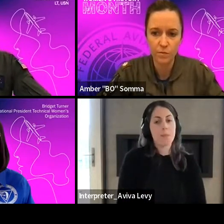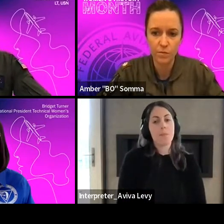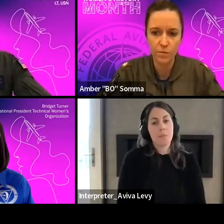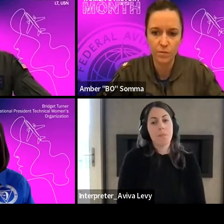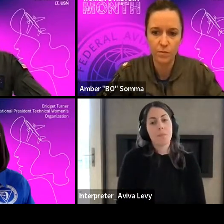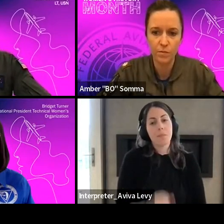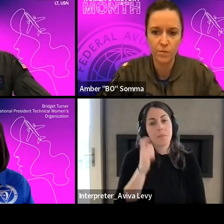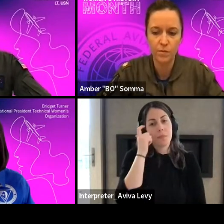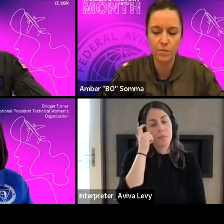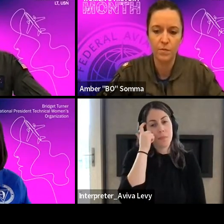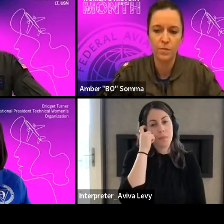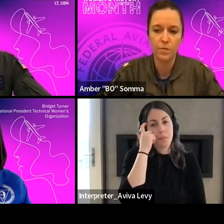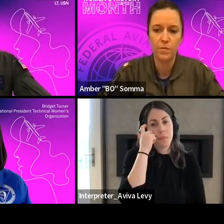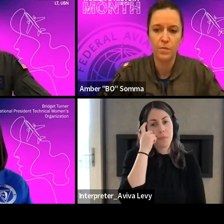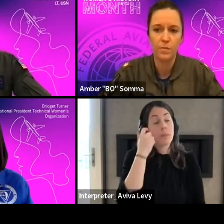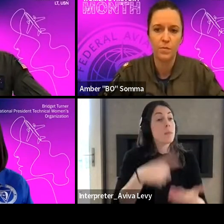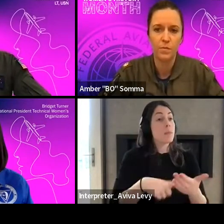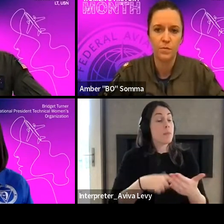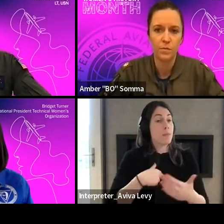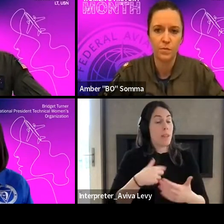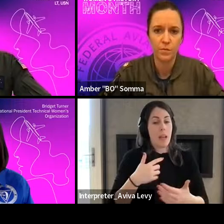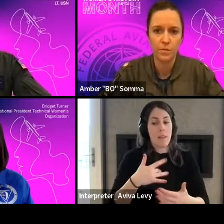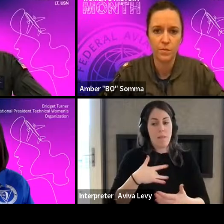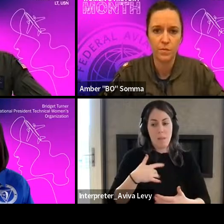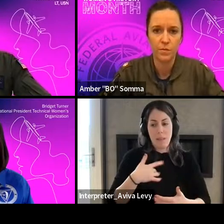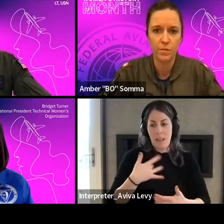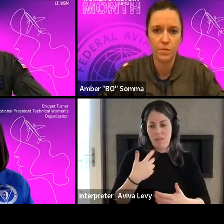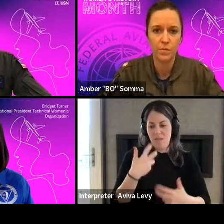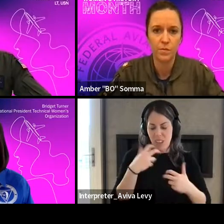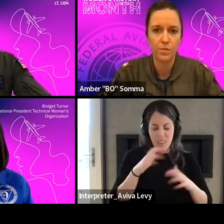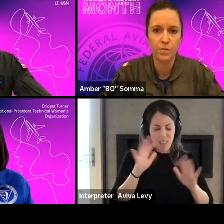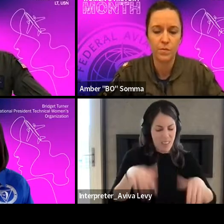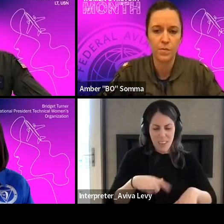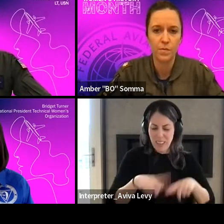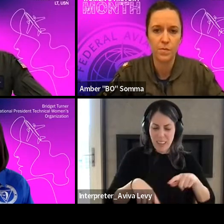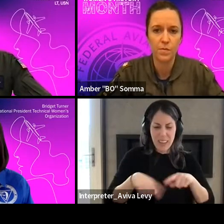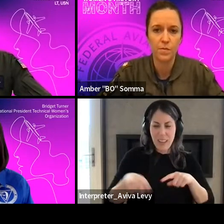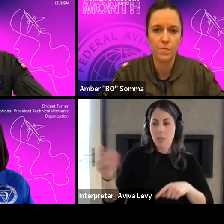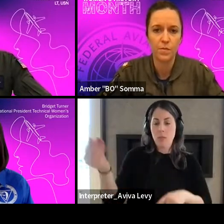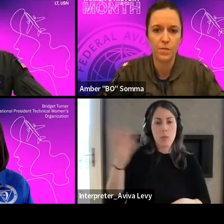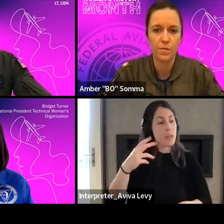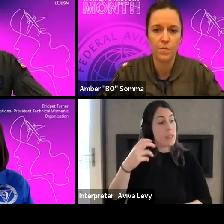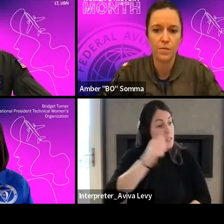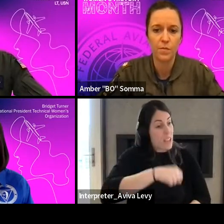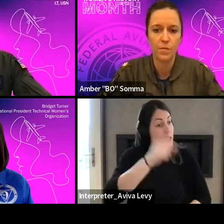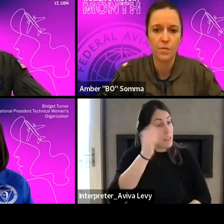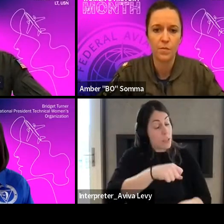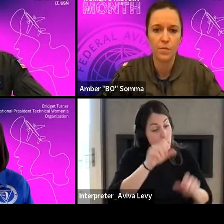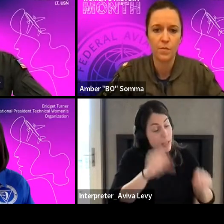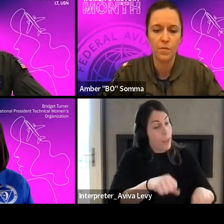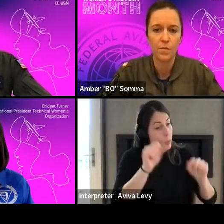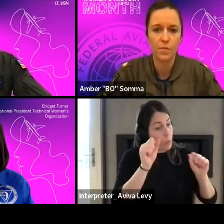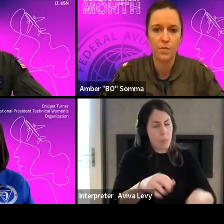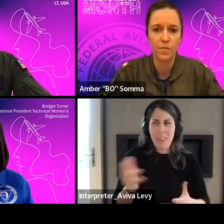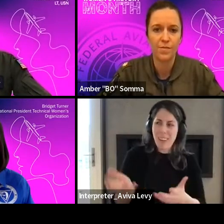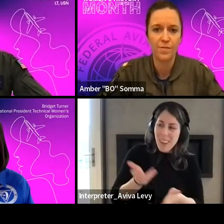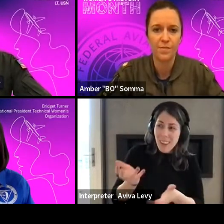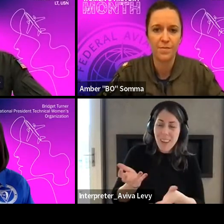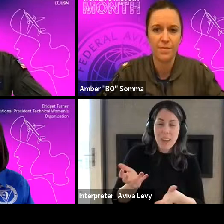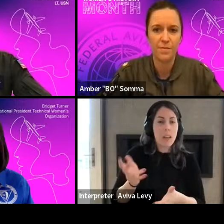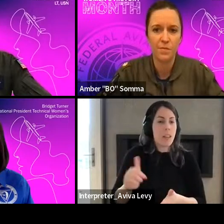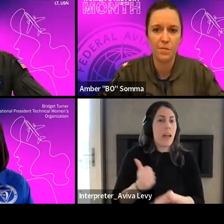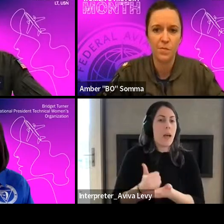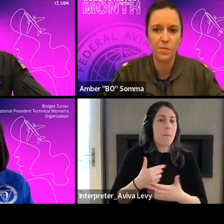know, even when I was doubting myself, he was there telling me that I could do this. And it was the reason that I felt the confidence